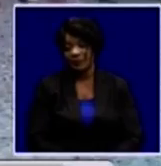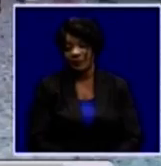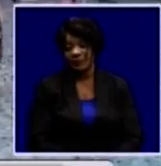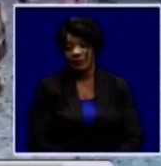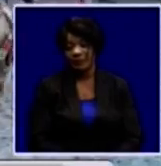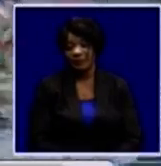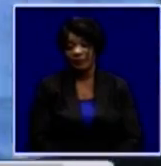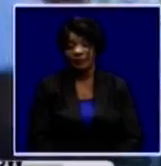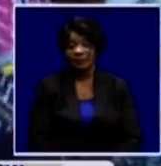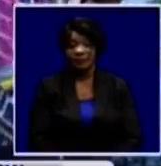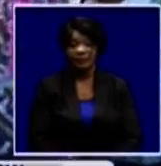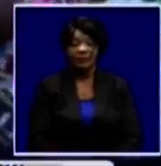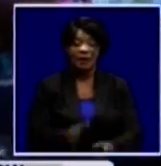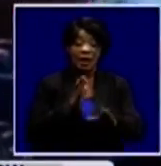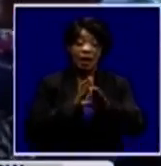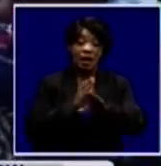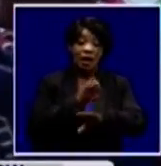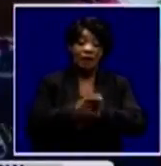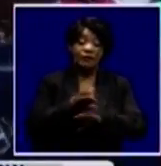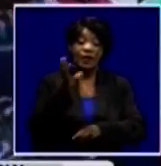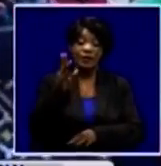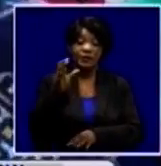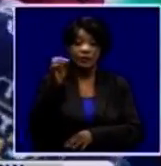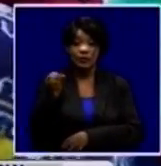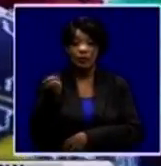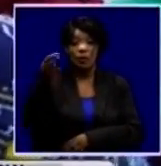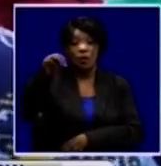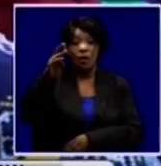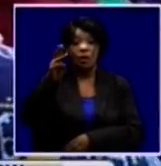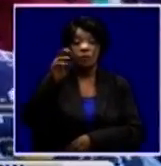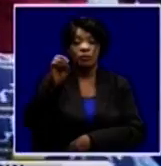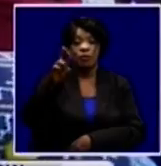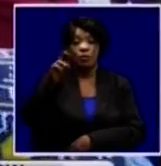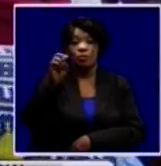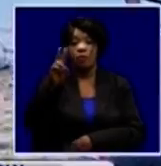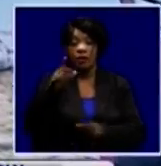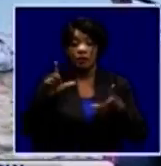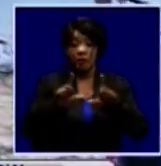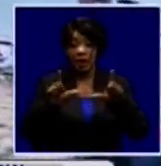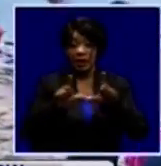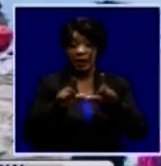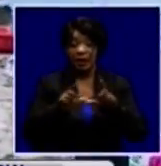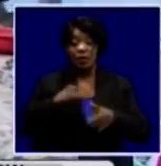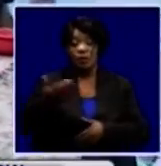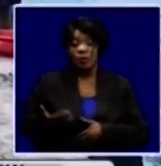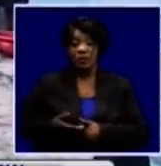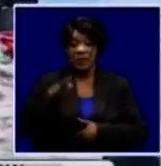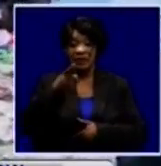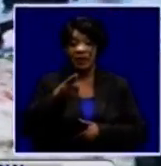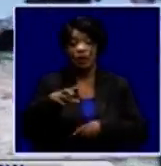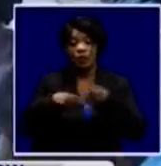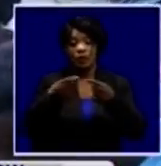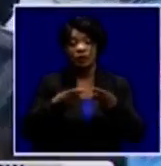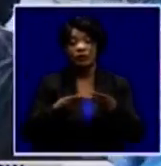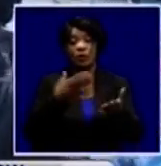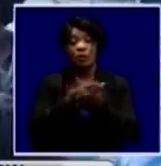It is slightly after 6 in the morning, and the shores of Lake Mweru are already swamped with women carrying buckets. These are fish